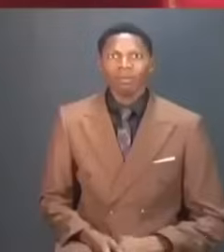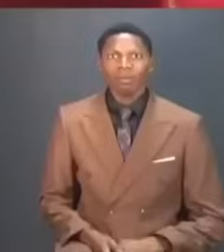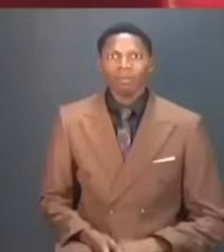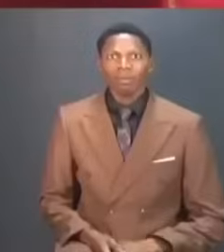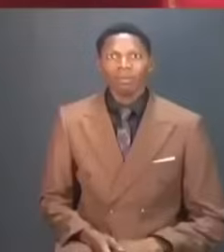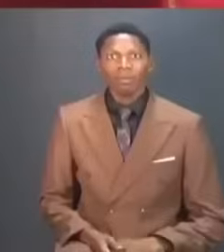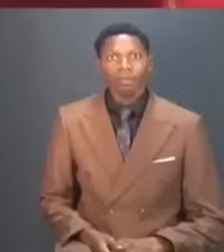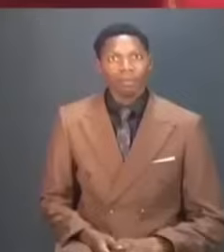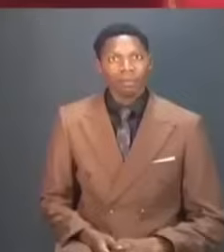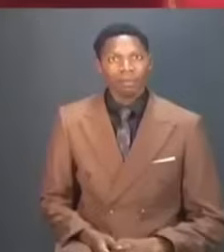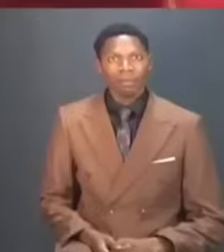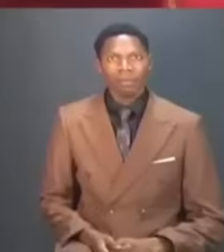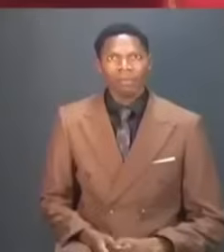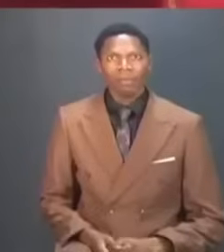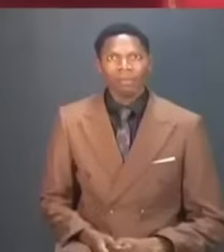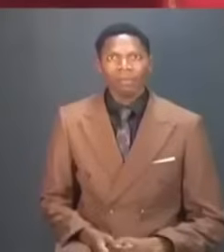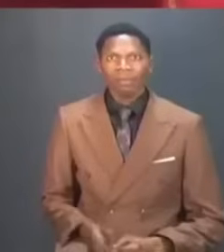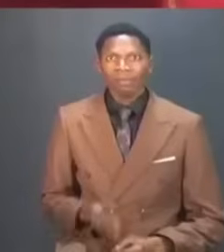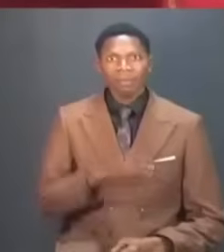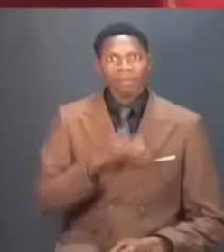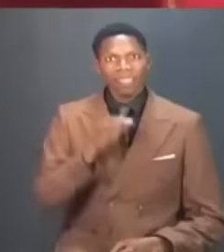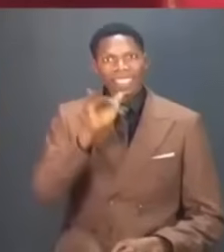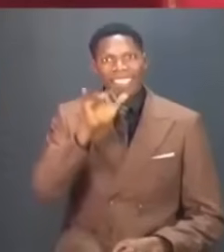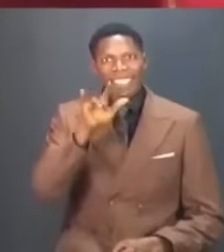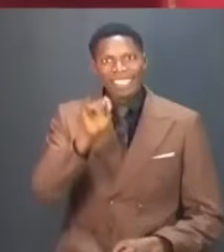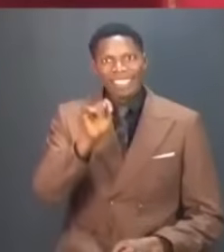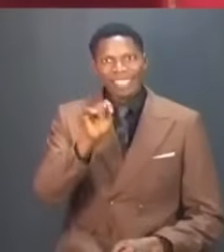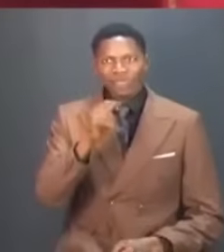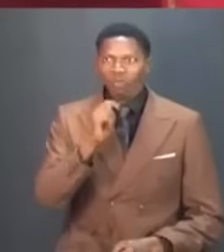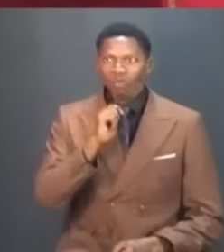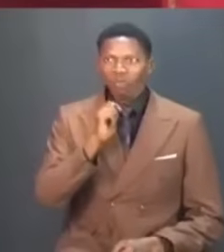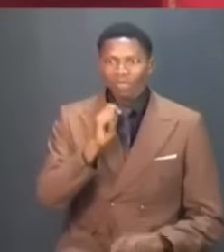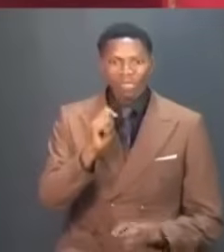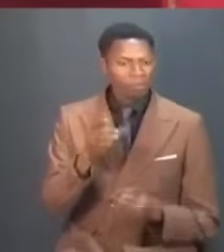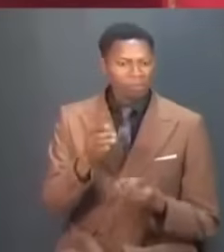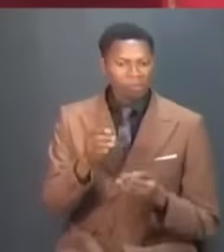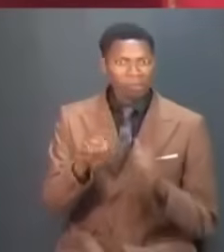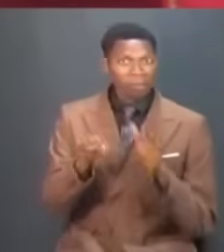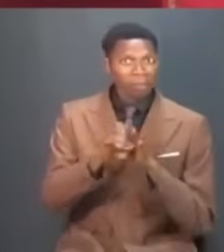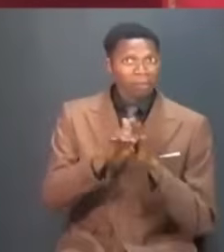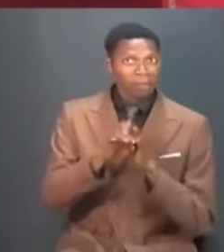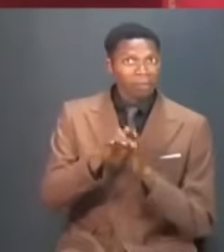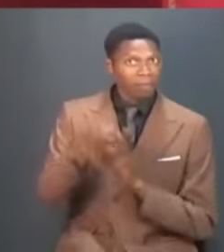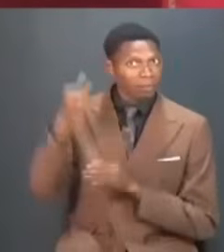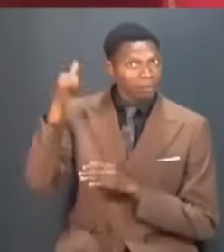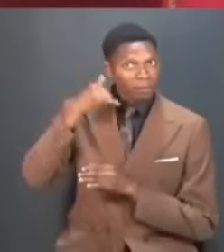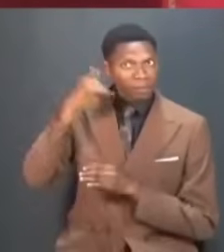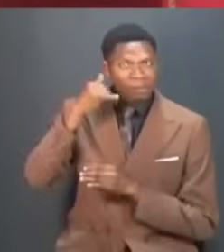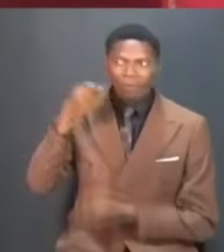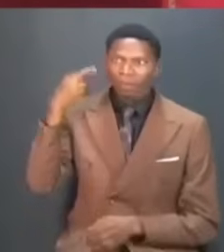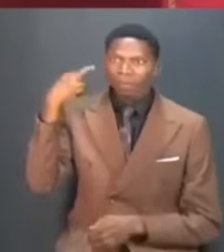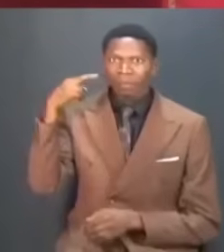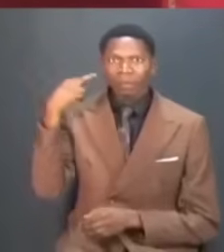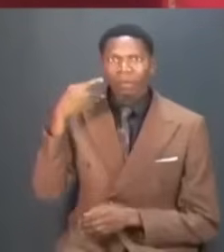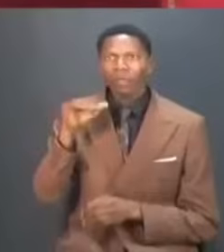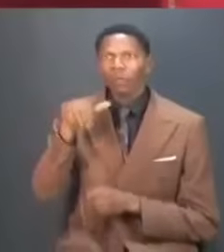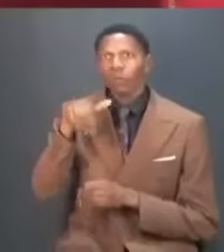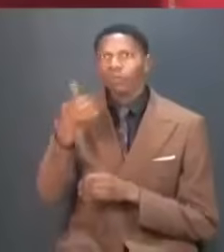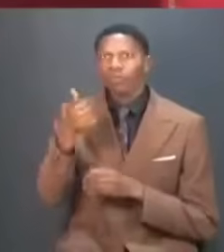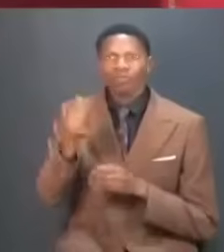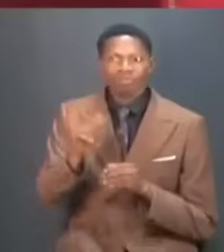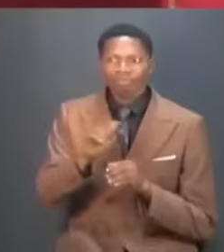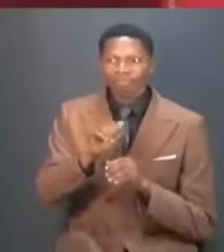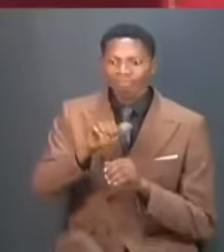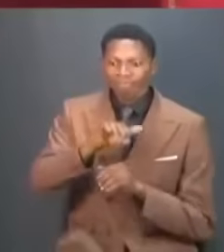extension agents, ICT tools such as mobile phones, radio, and other e-extension platforms have